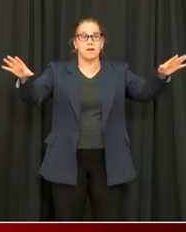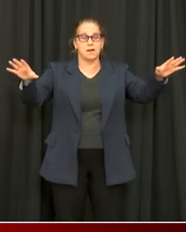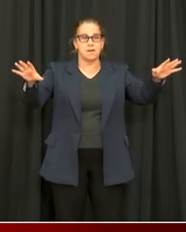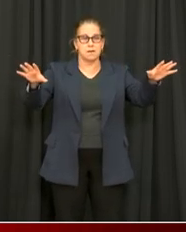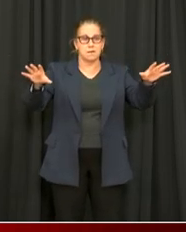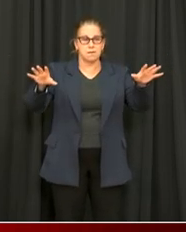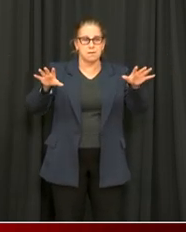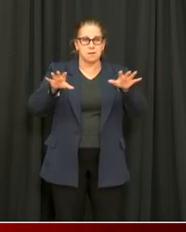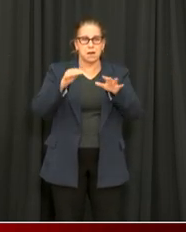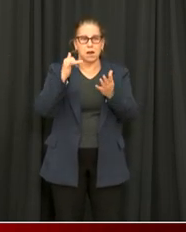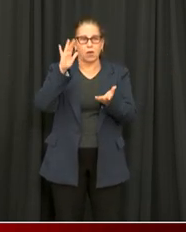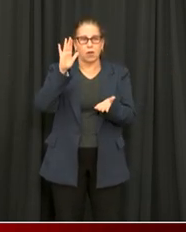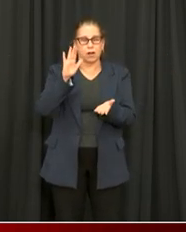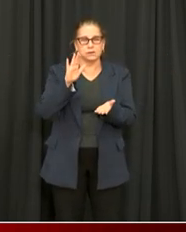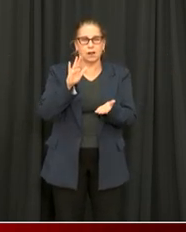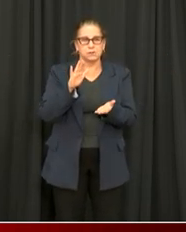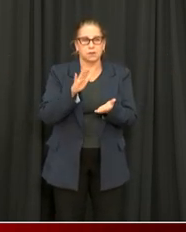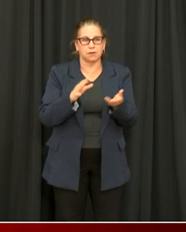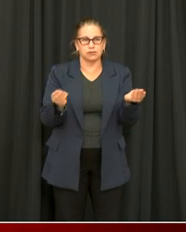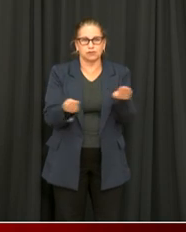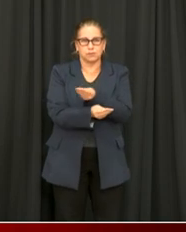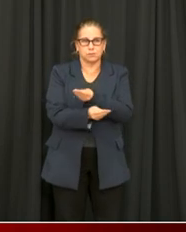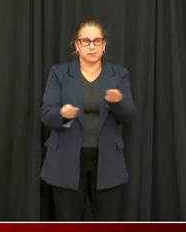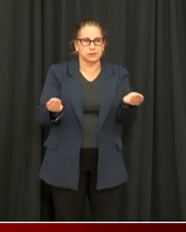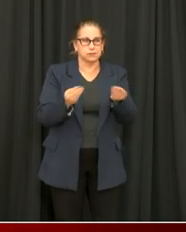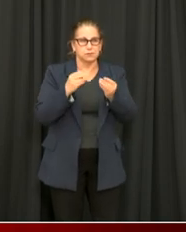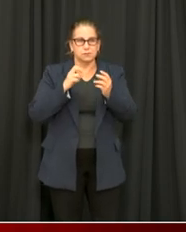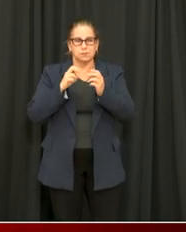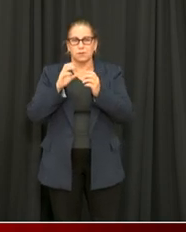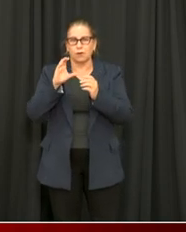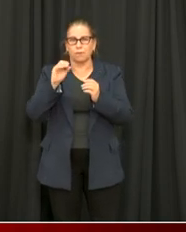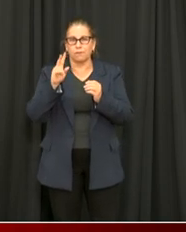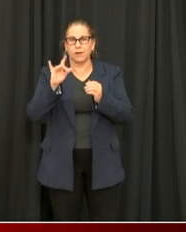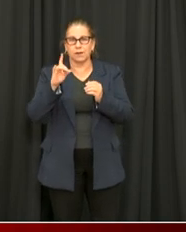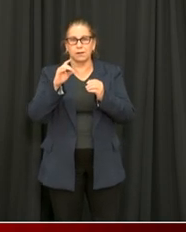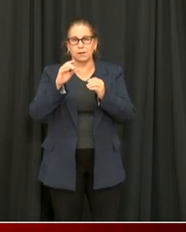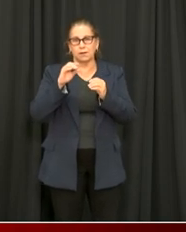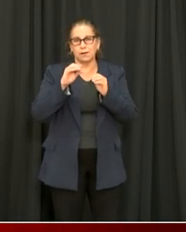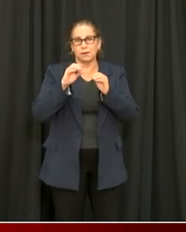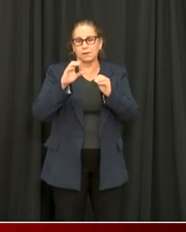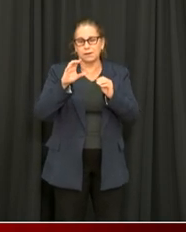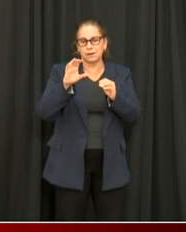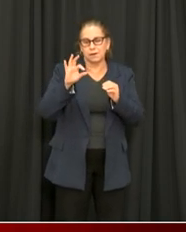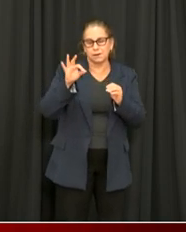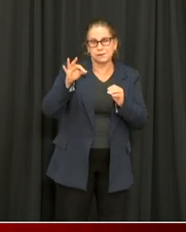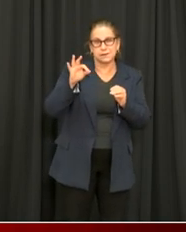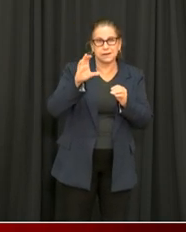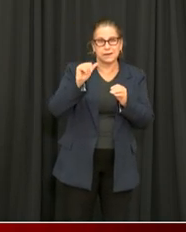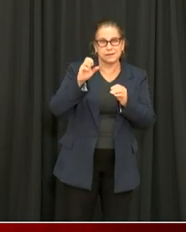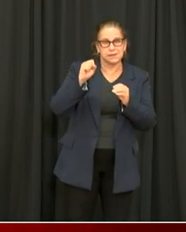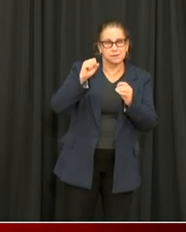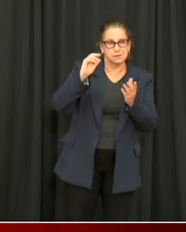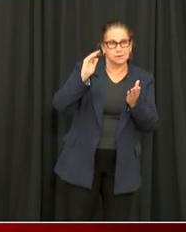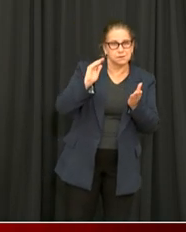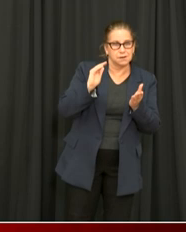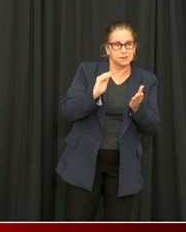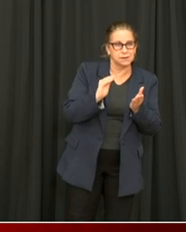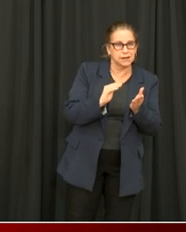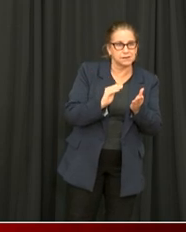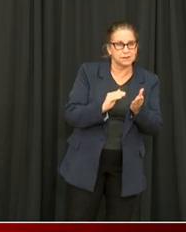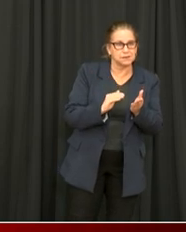have achieved, positivity rate we have achieved. Also,